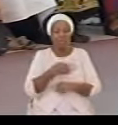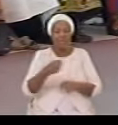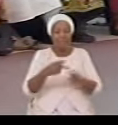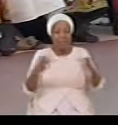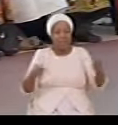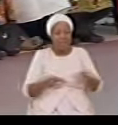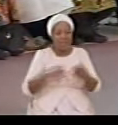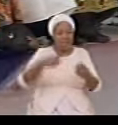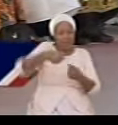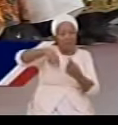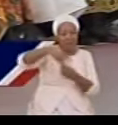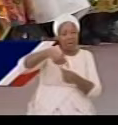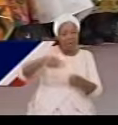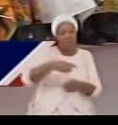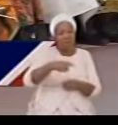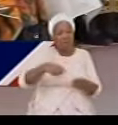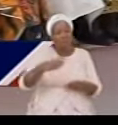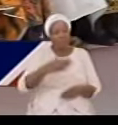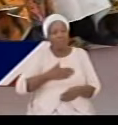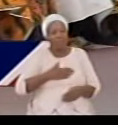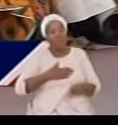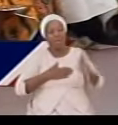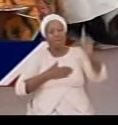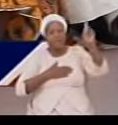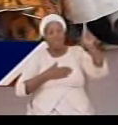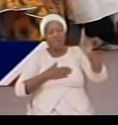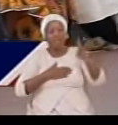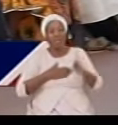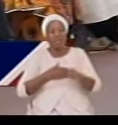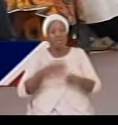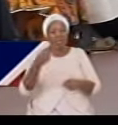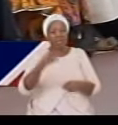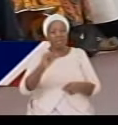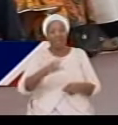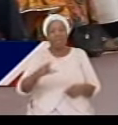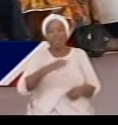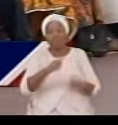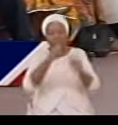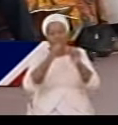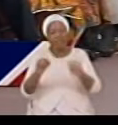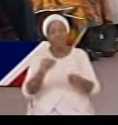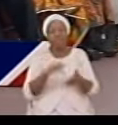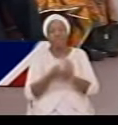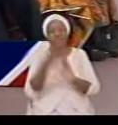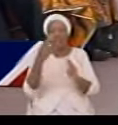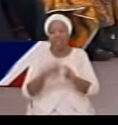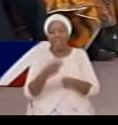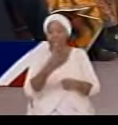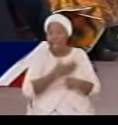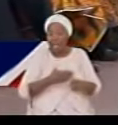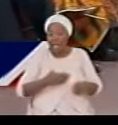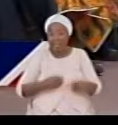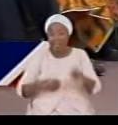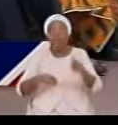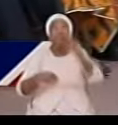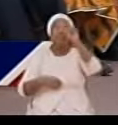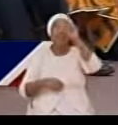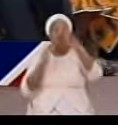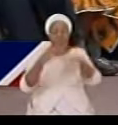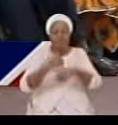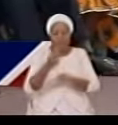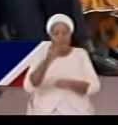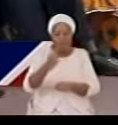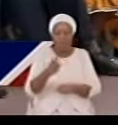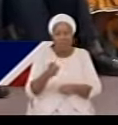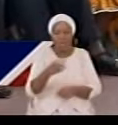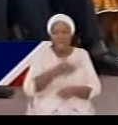round about my heel a blessing. And he will make you and the